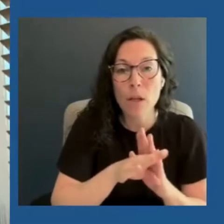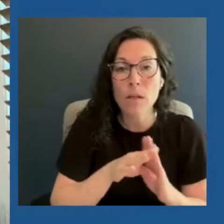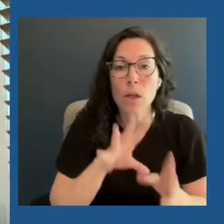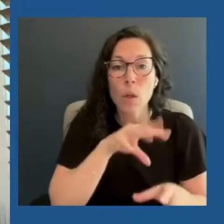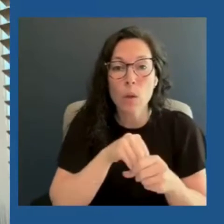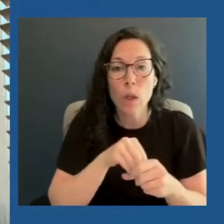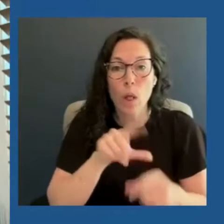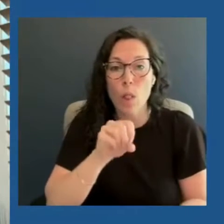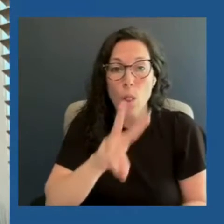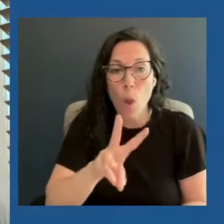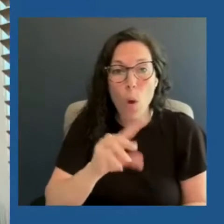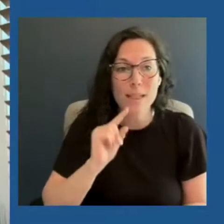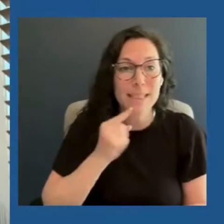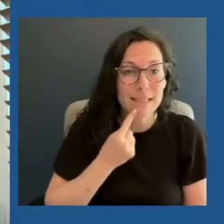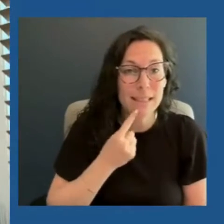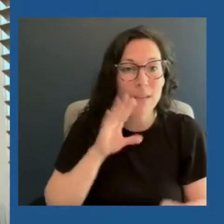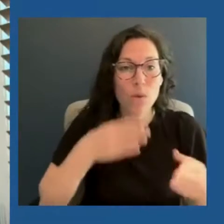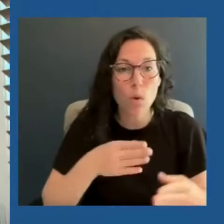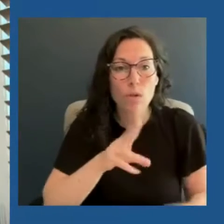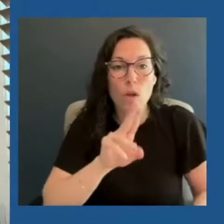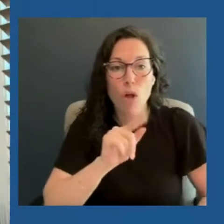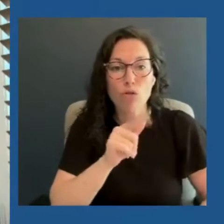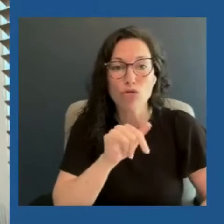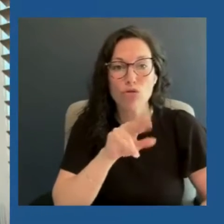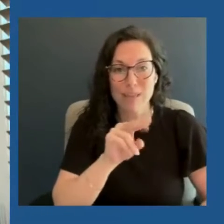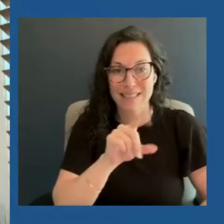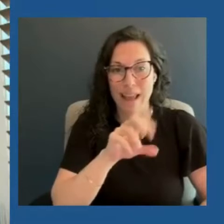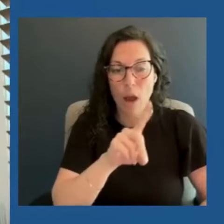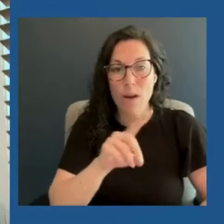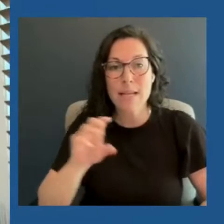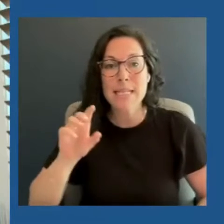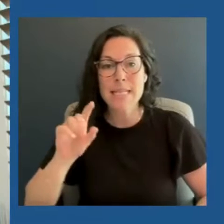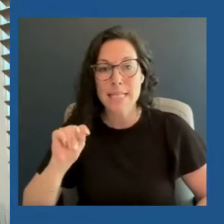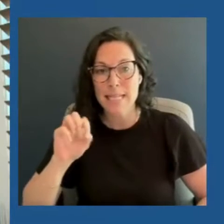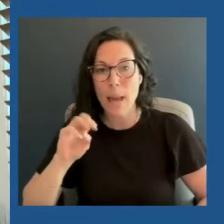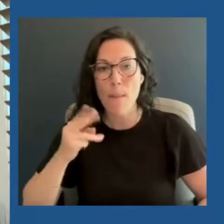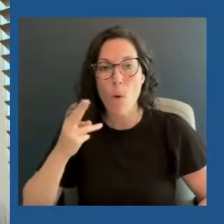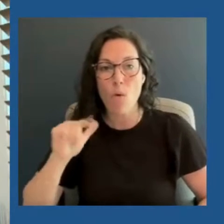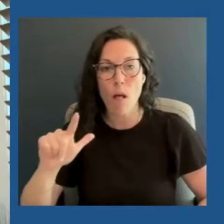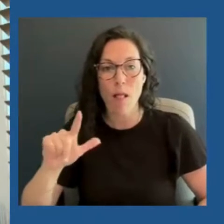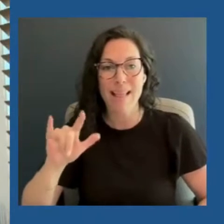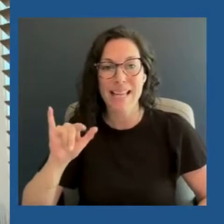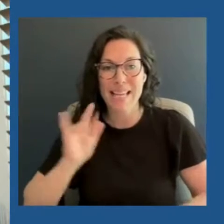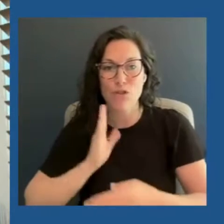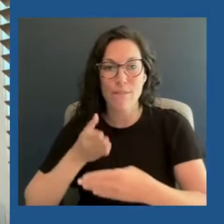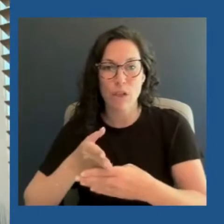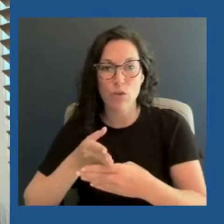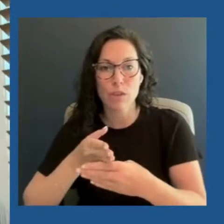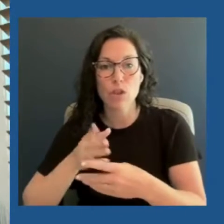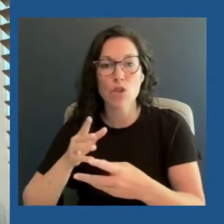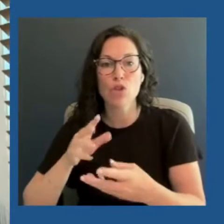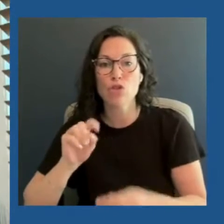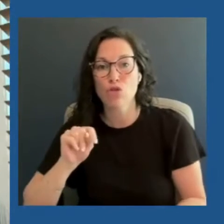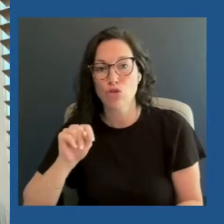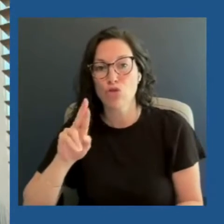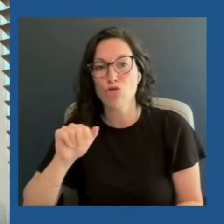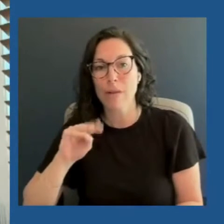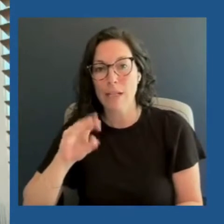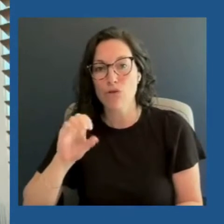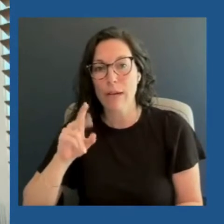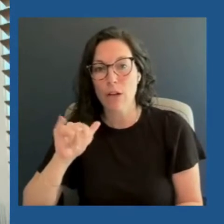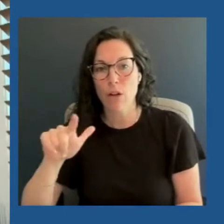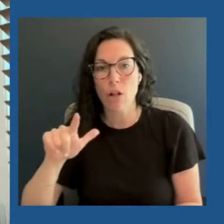interference, transcranial alternating and transcranial direct current stimulation, and deep brain stimulation, or DBS for